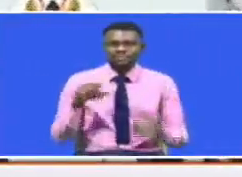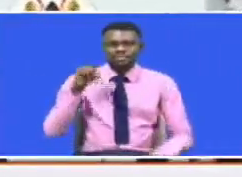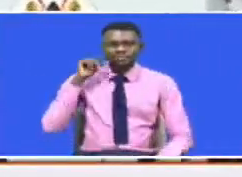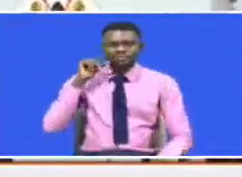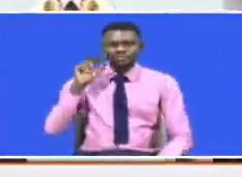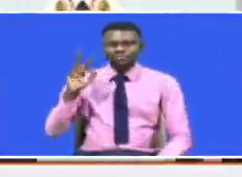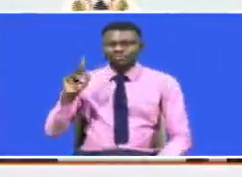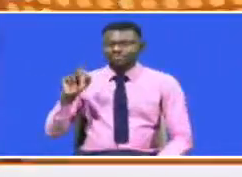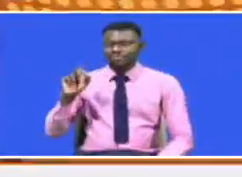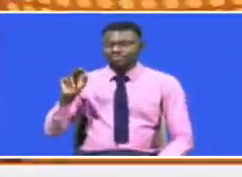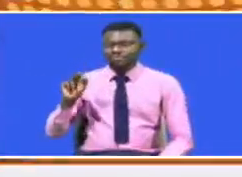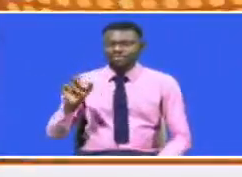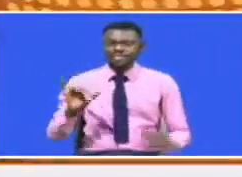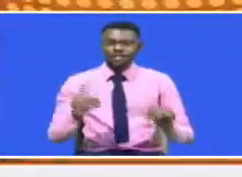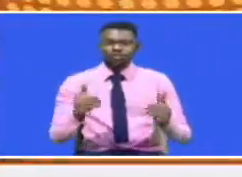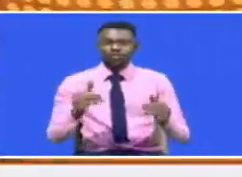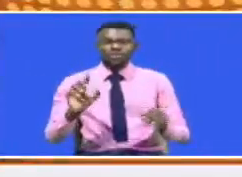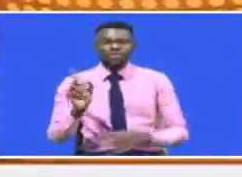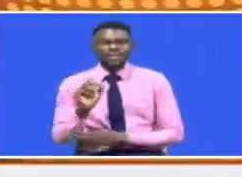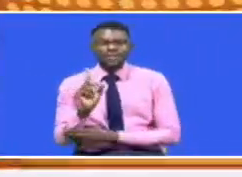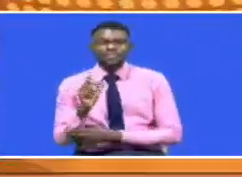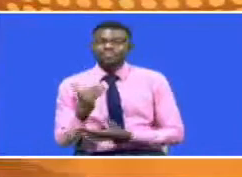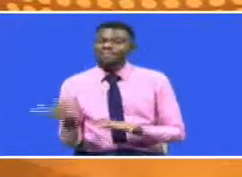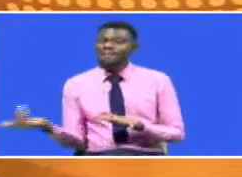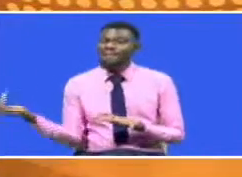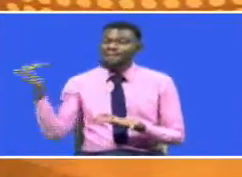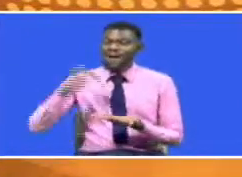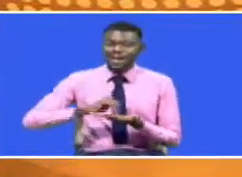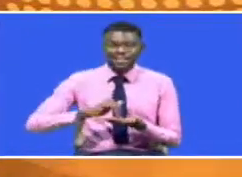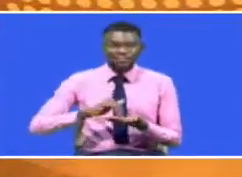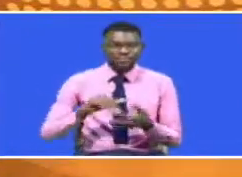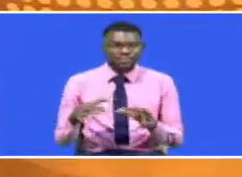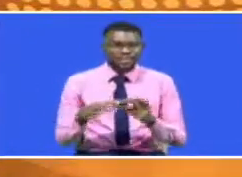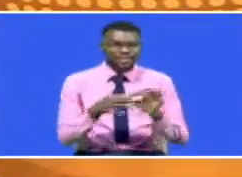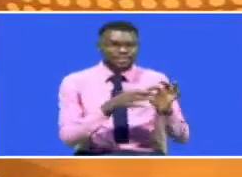Nairobi. Mtazamaji, kwa mara nyingine tena muungano wa Azimio la Umoja wa